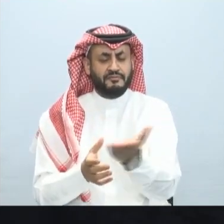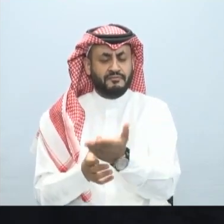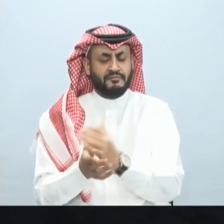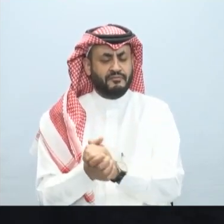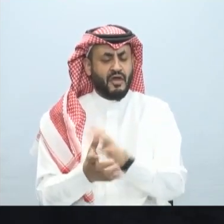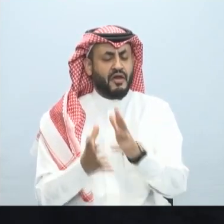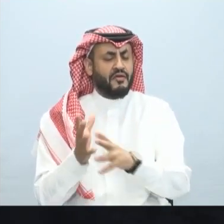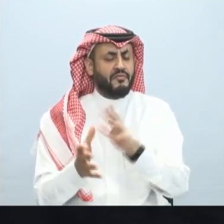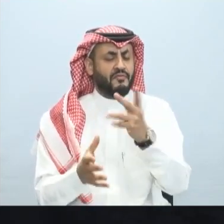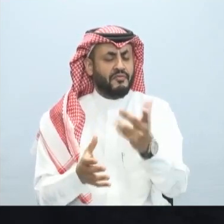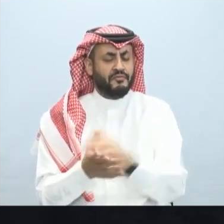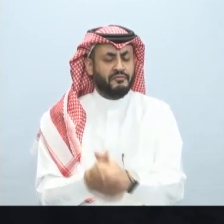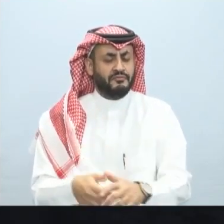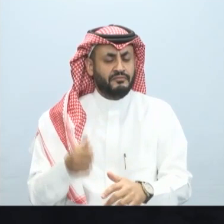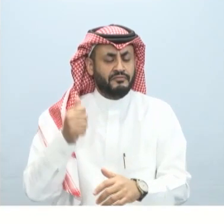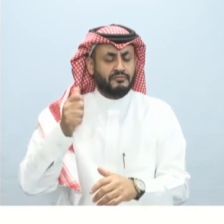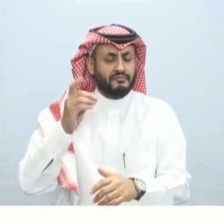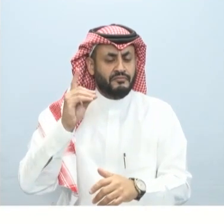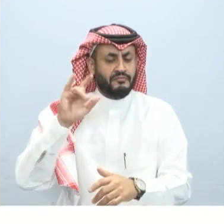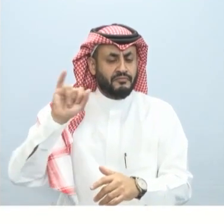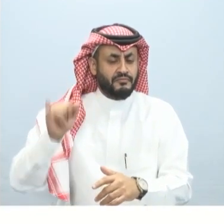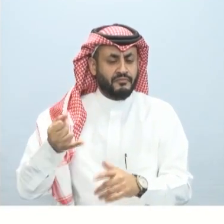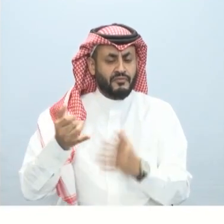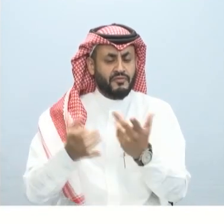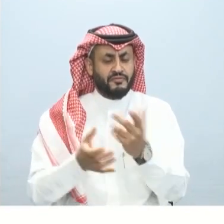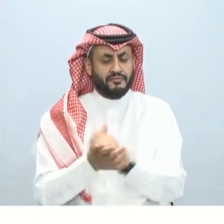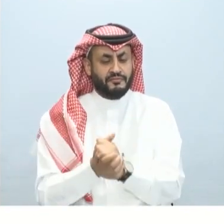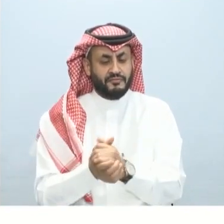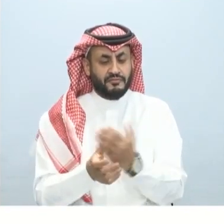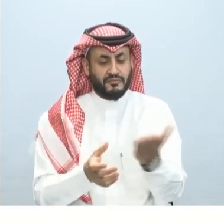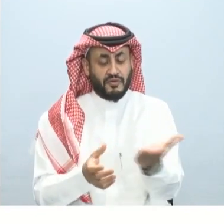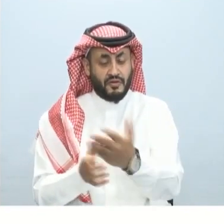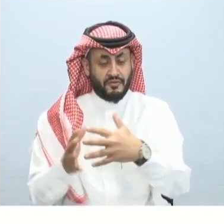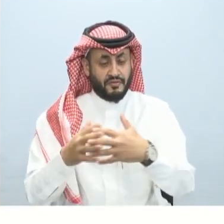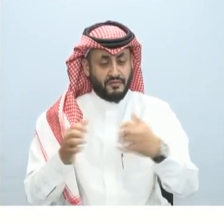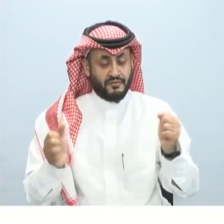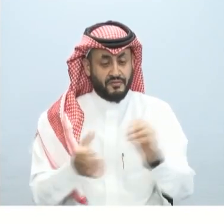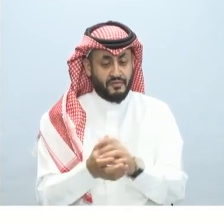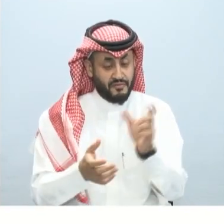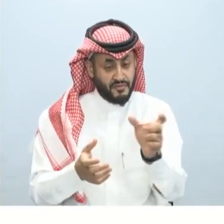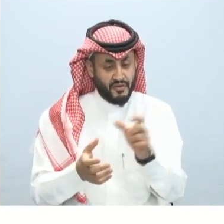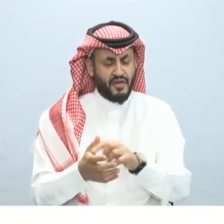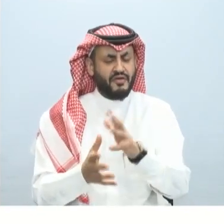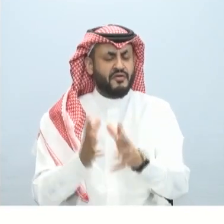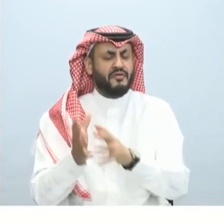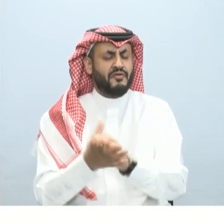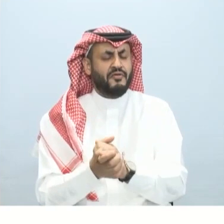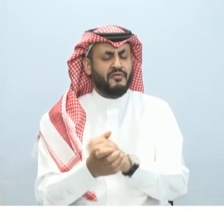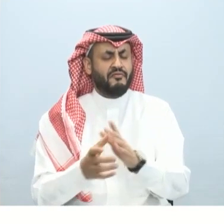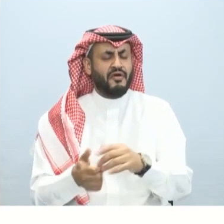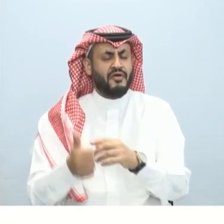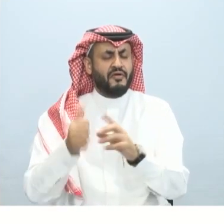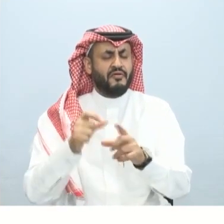about adjectives. What are adjectives? Now you can see that we have here adjectives are words that describe the qualities